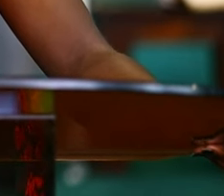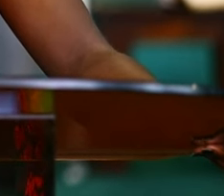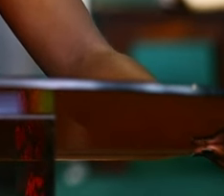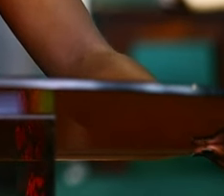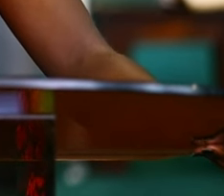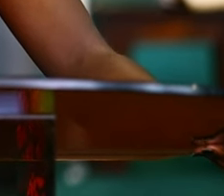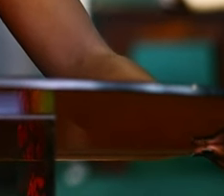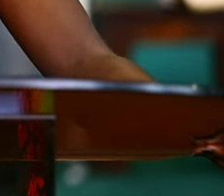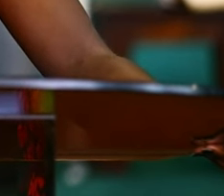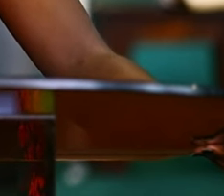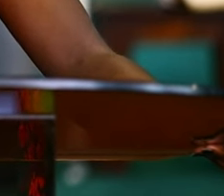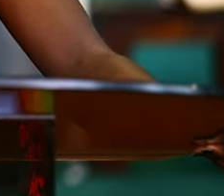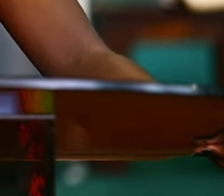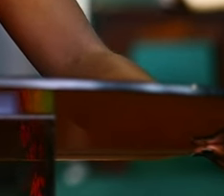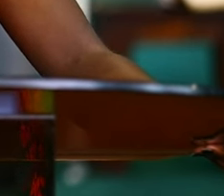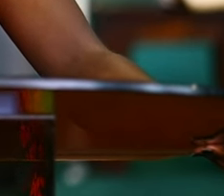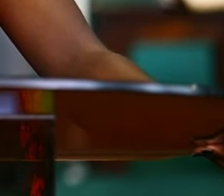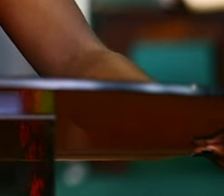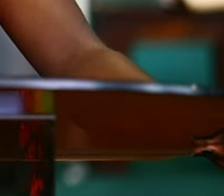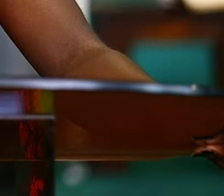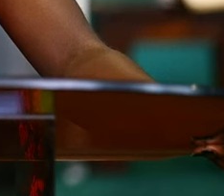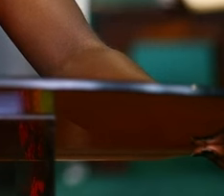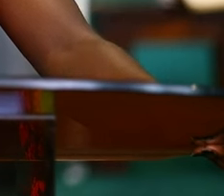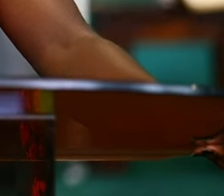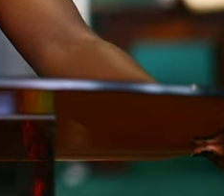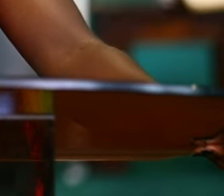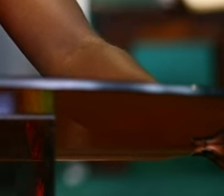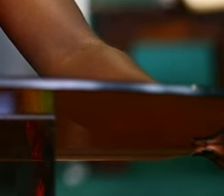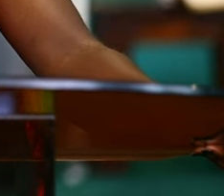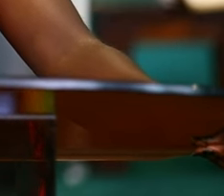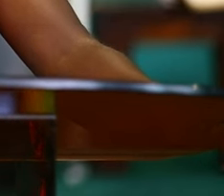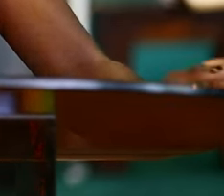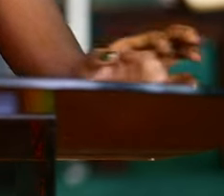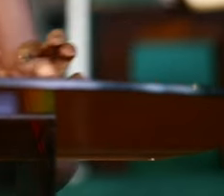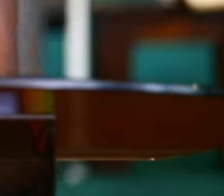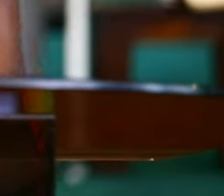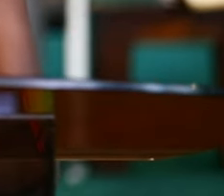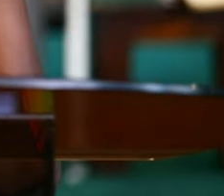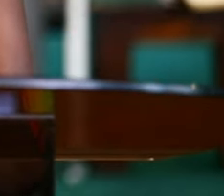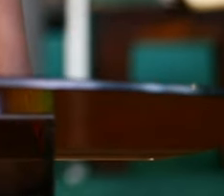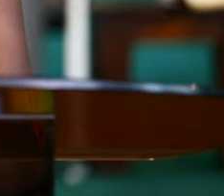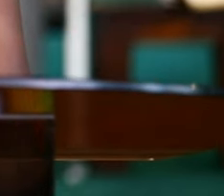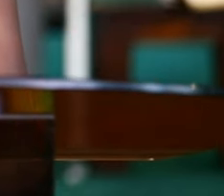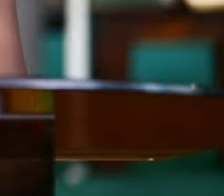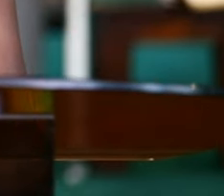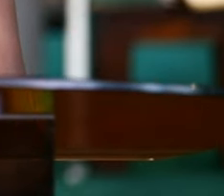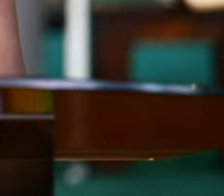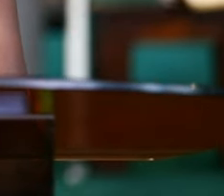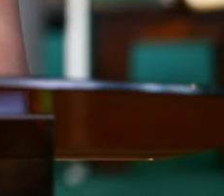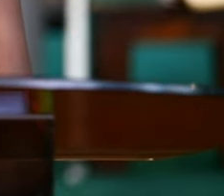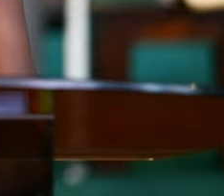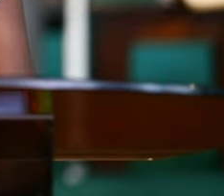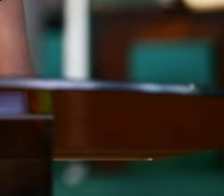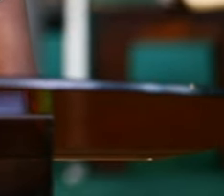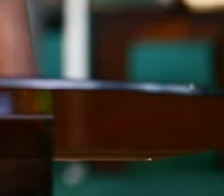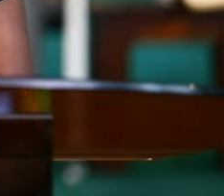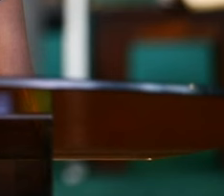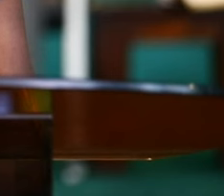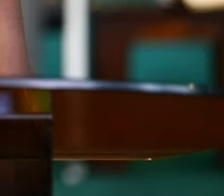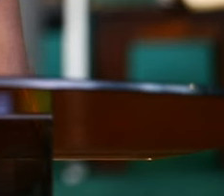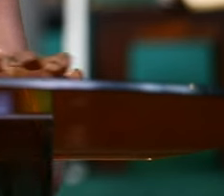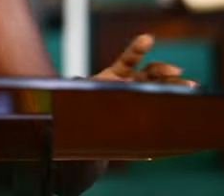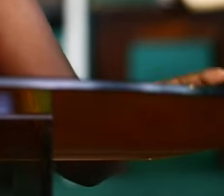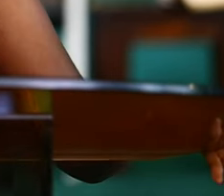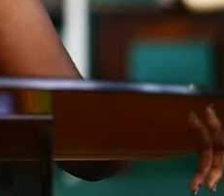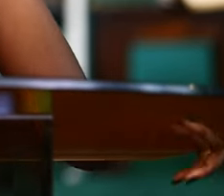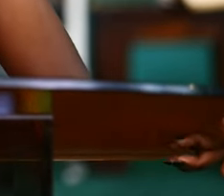see the boy reading the Bible that she had decided to give him a red, yellow, green, and black shirt.